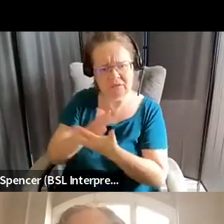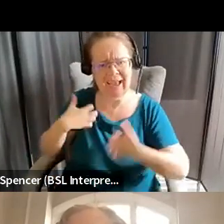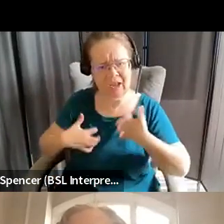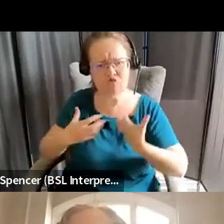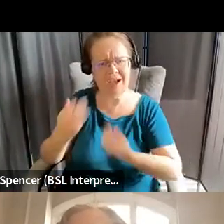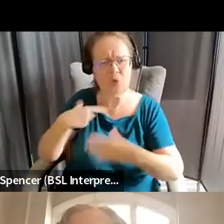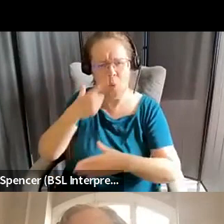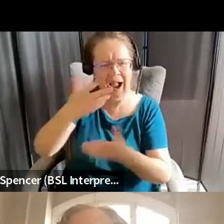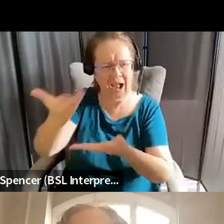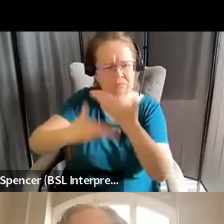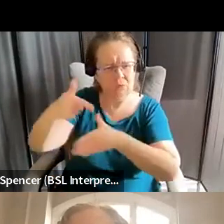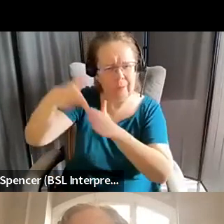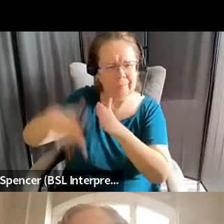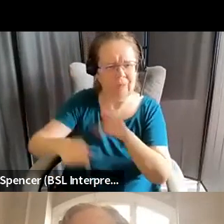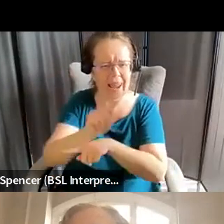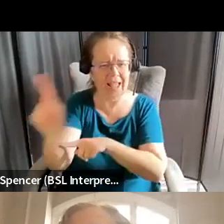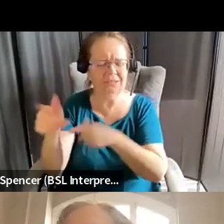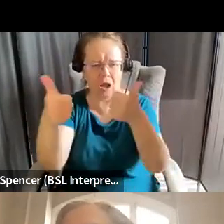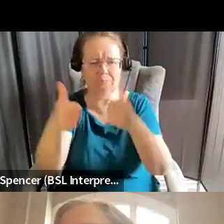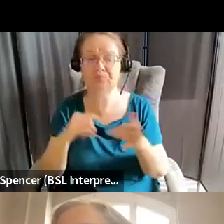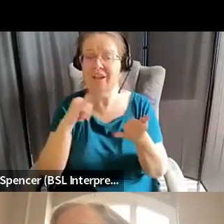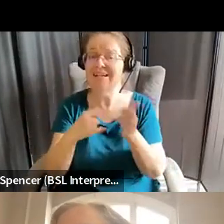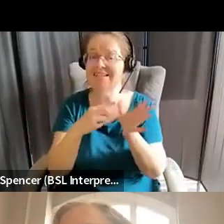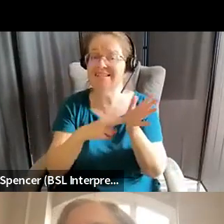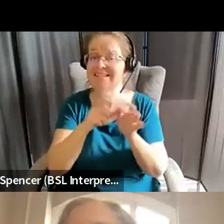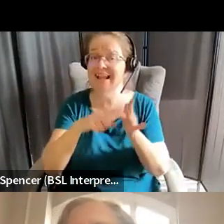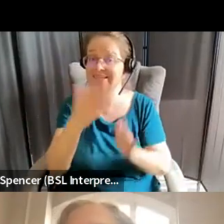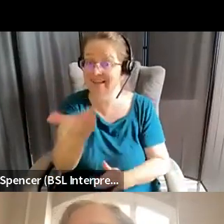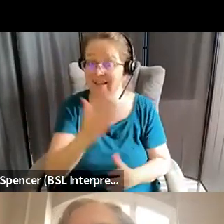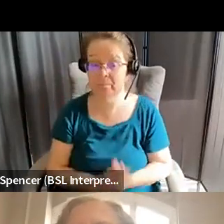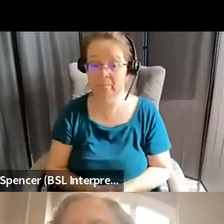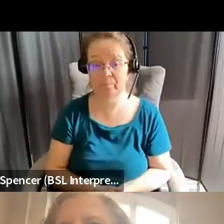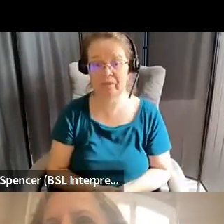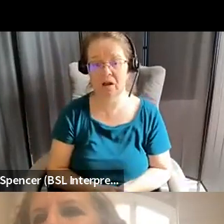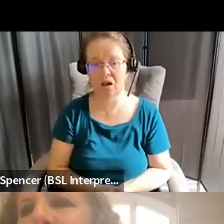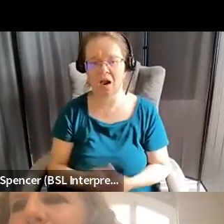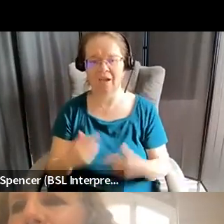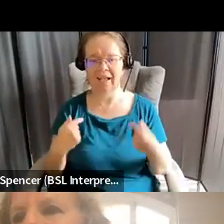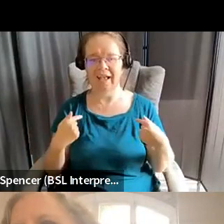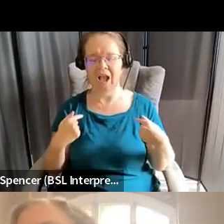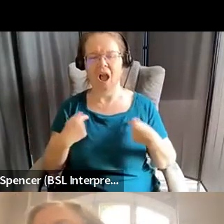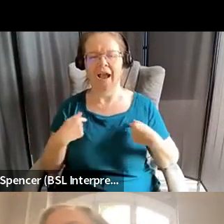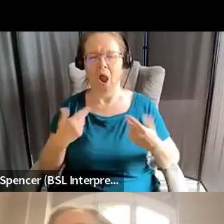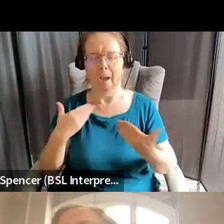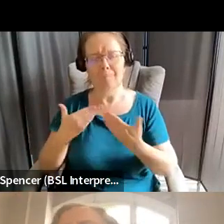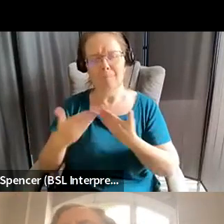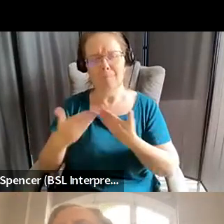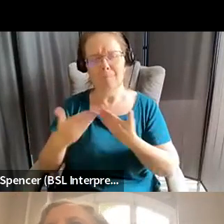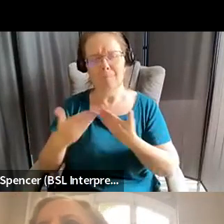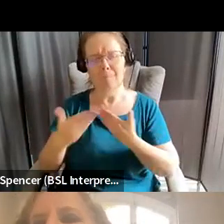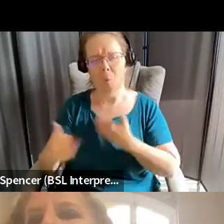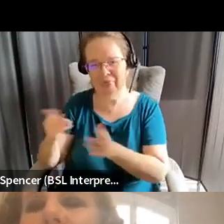interesting. Should we go over to you next, Sandy? Sure. So I feel much more straightforward than Holly.